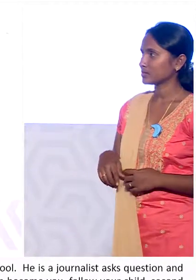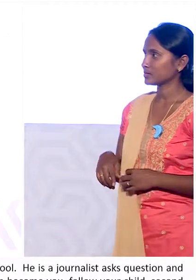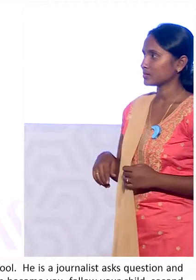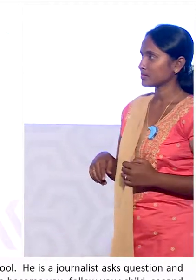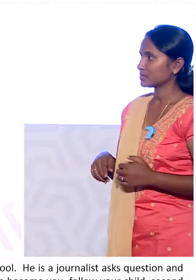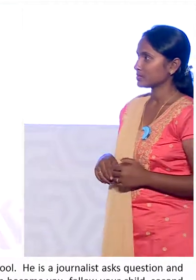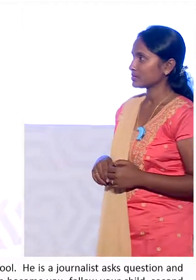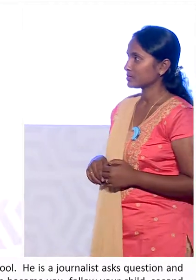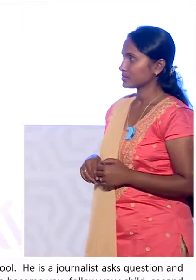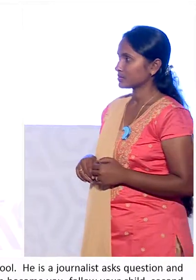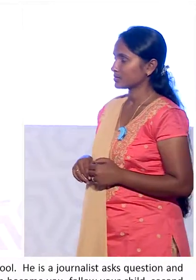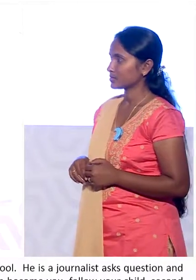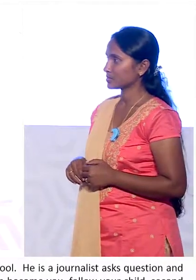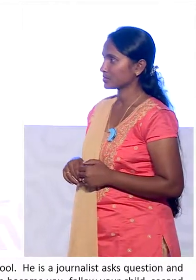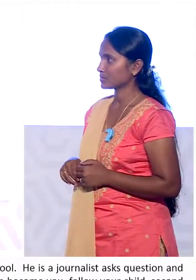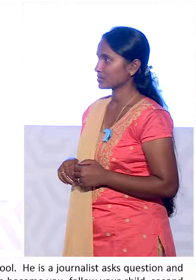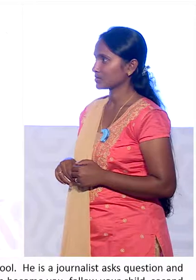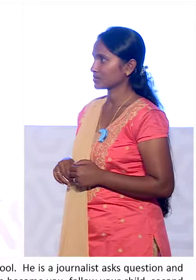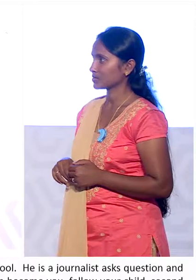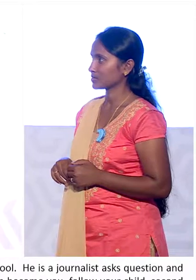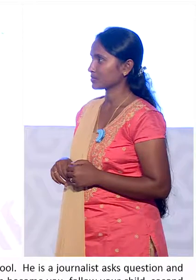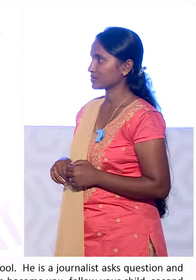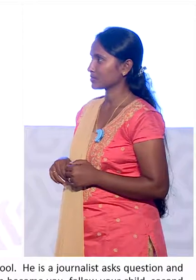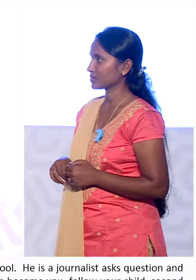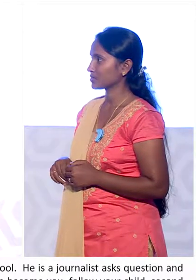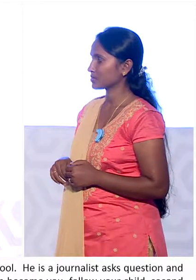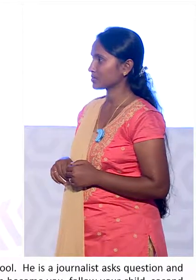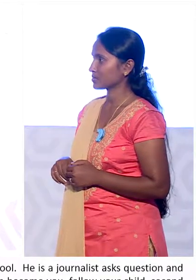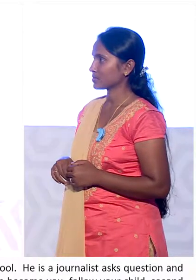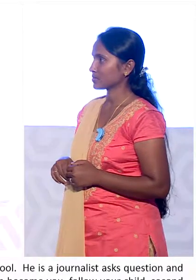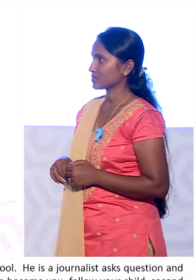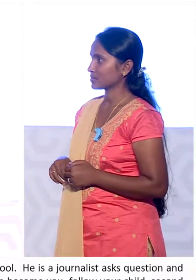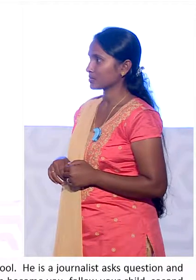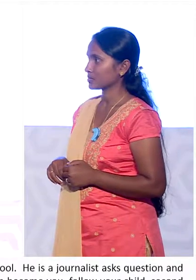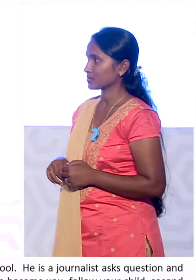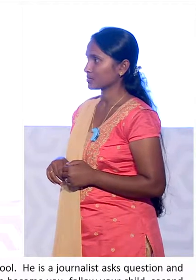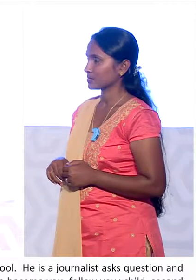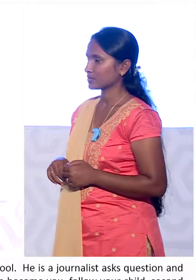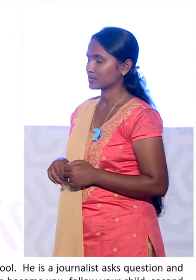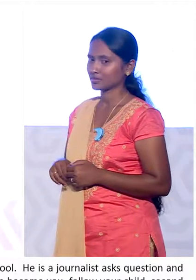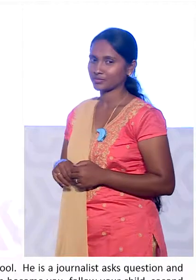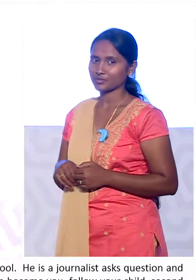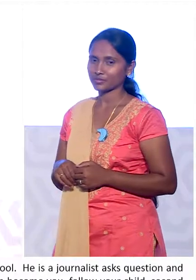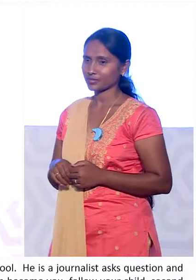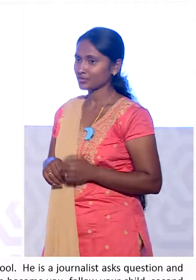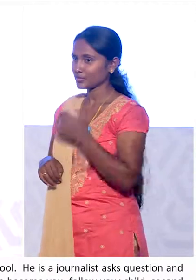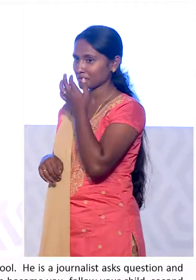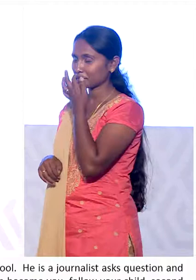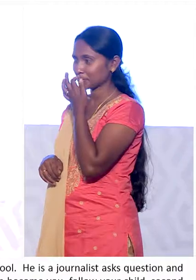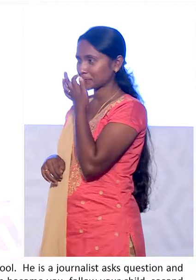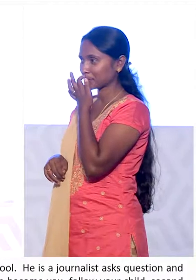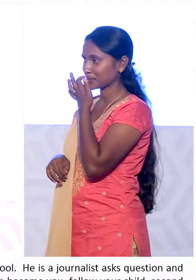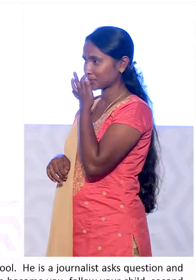peoples. But I had to bring a group of Bushmen hunter-gatherers that I was doing a land claim for to the United Nations and the US